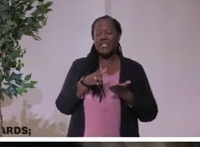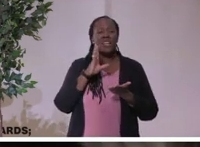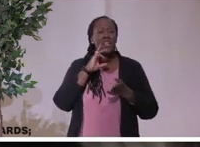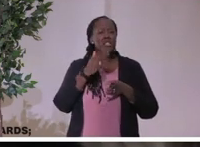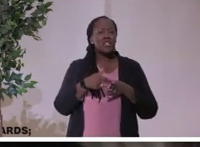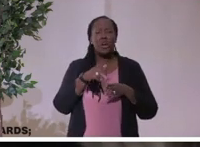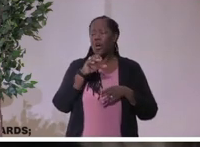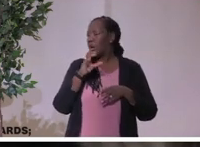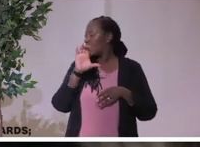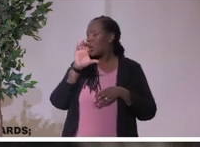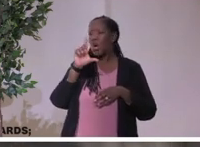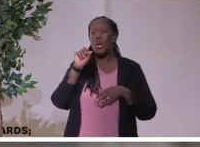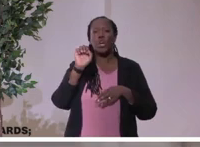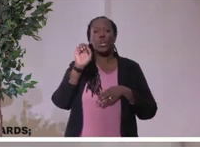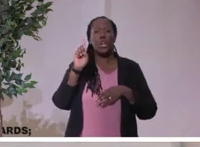systems where